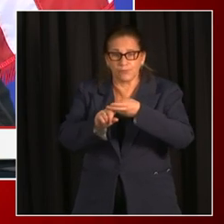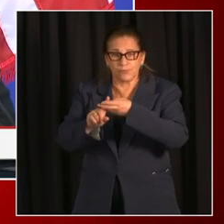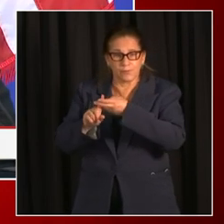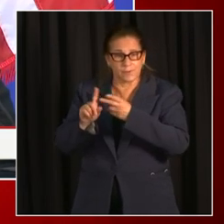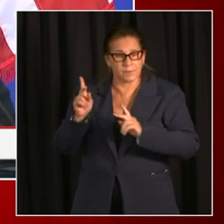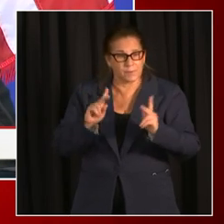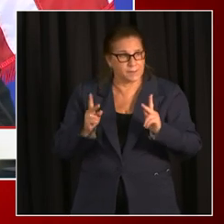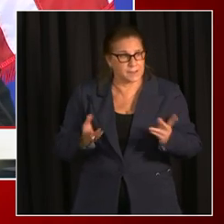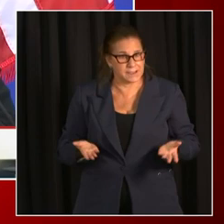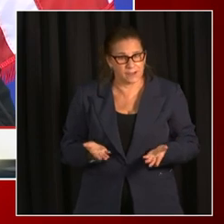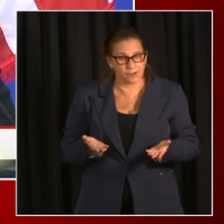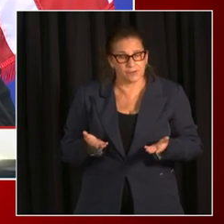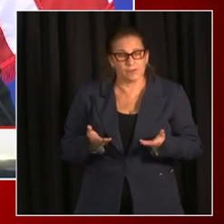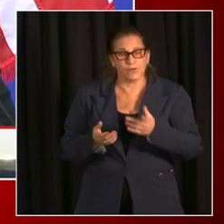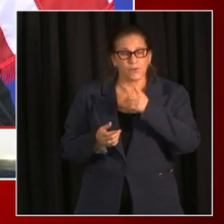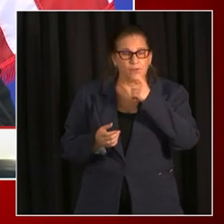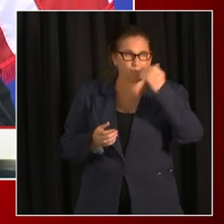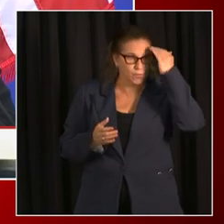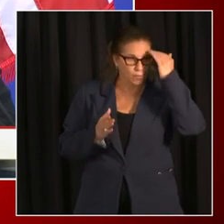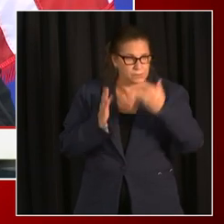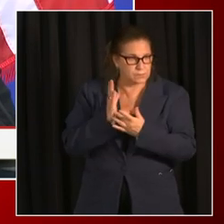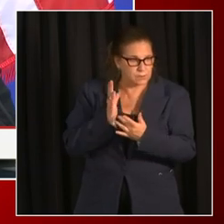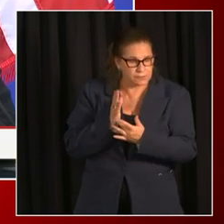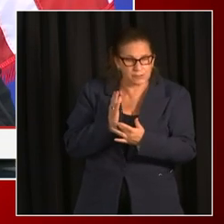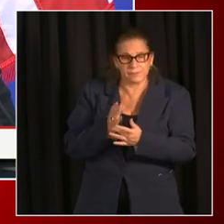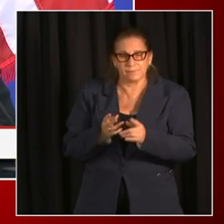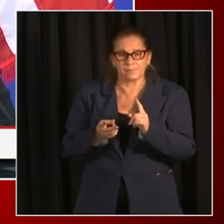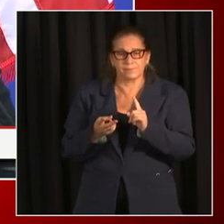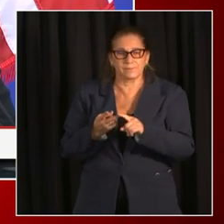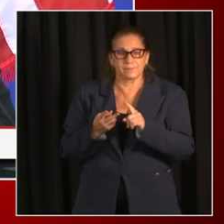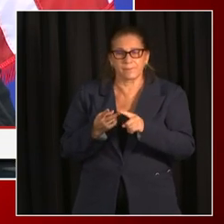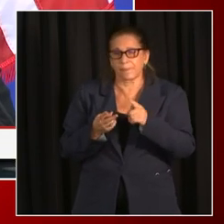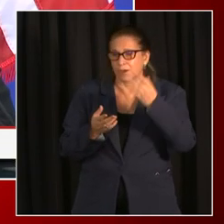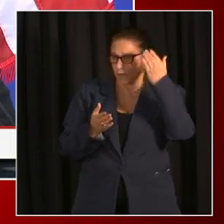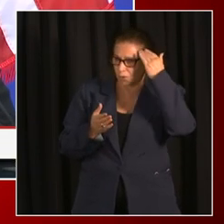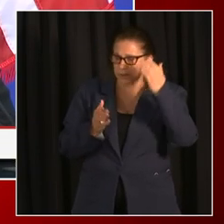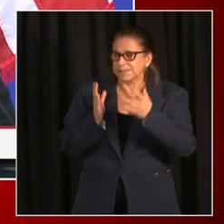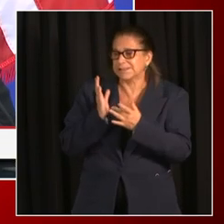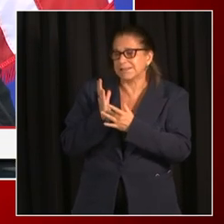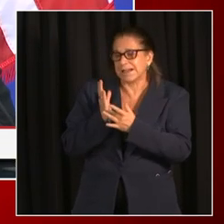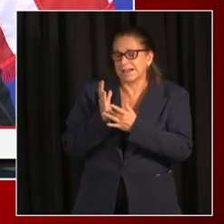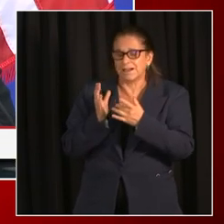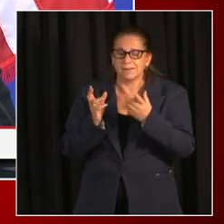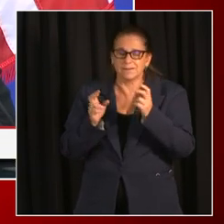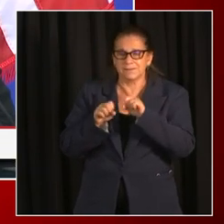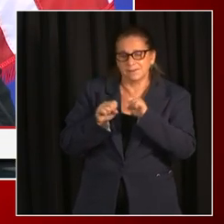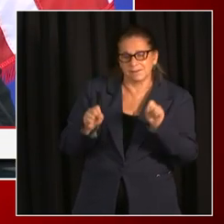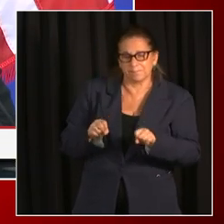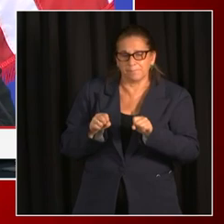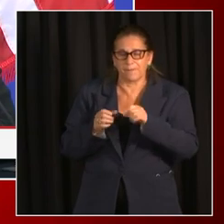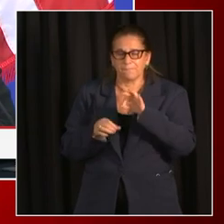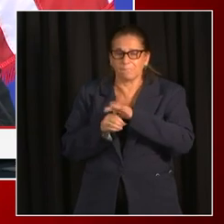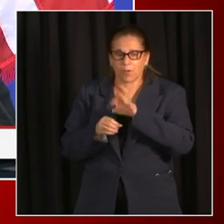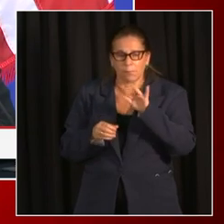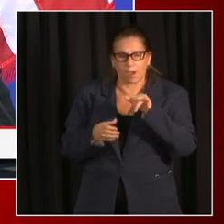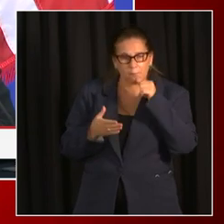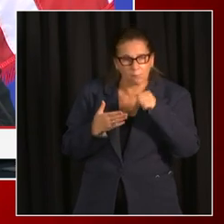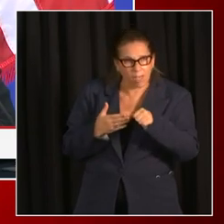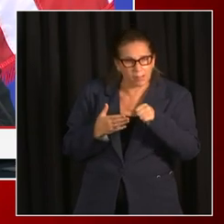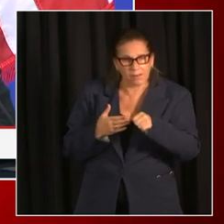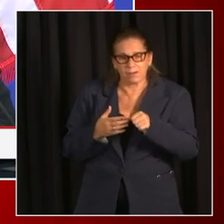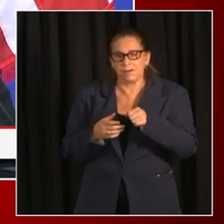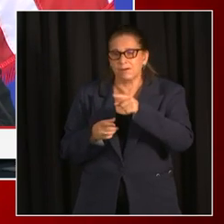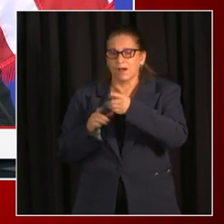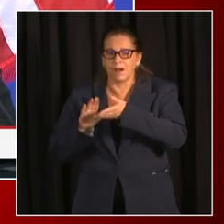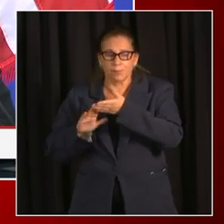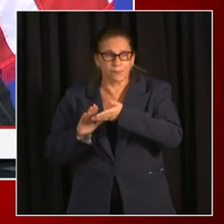about technology? What do you know, because you know, vote by mail is a technology issue. What operations